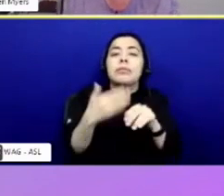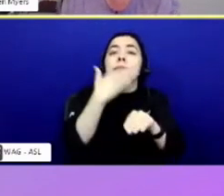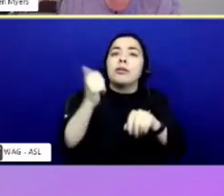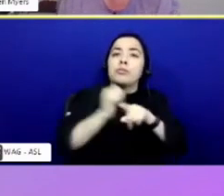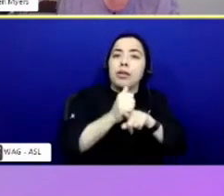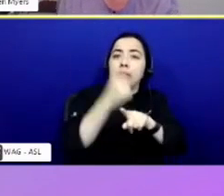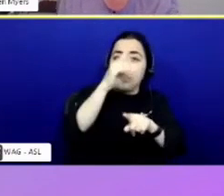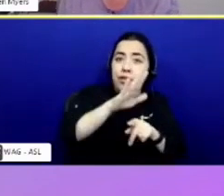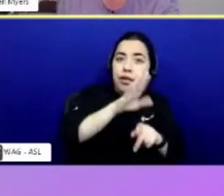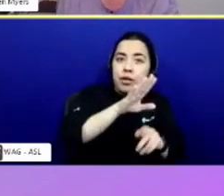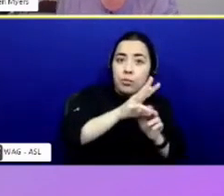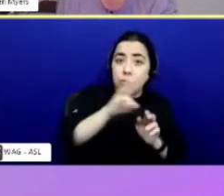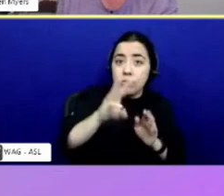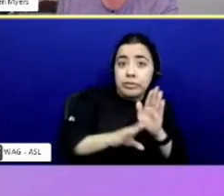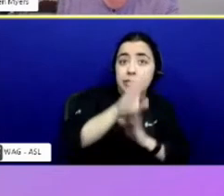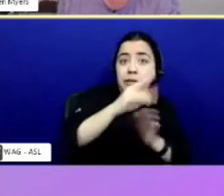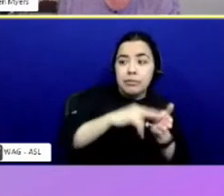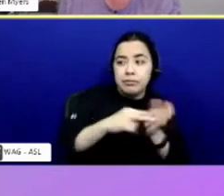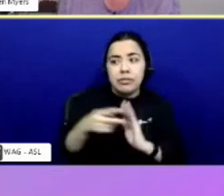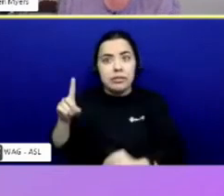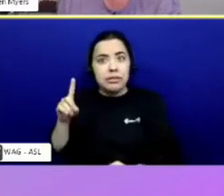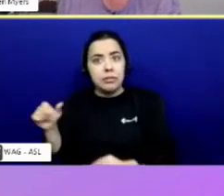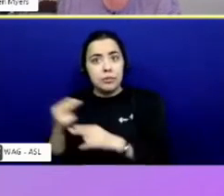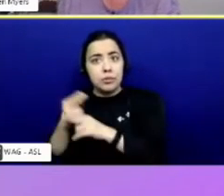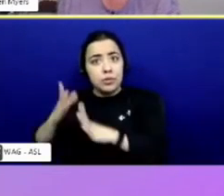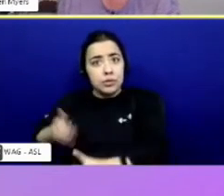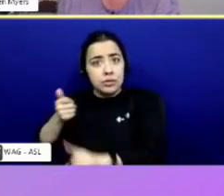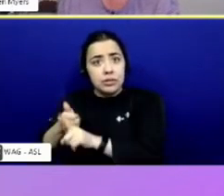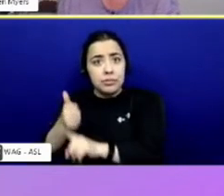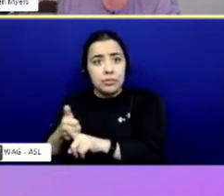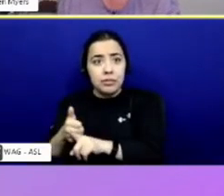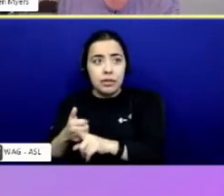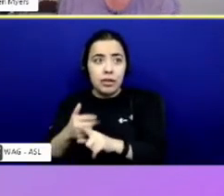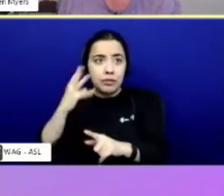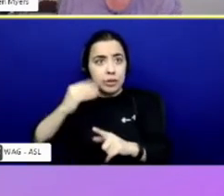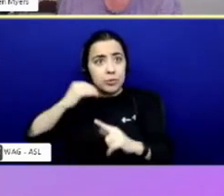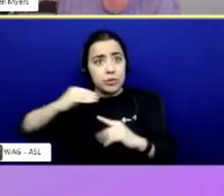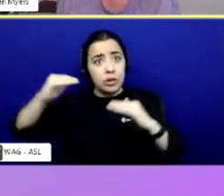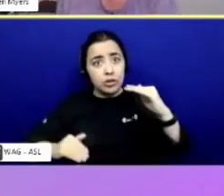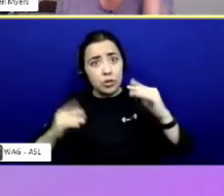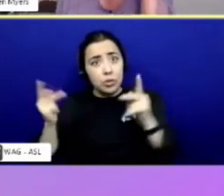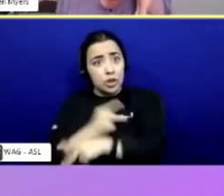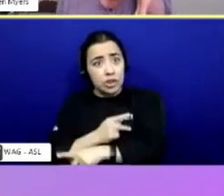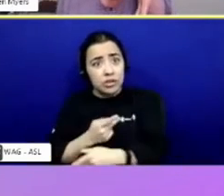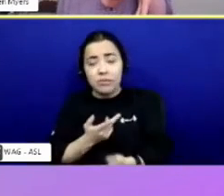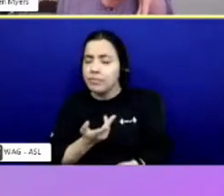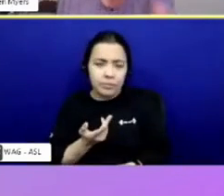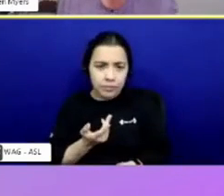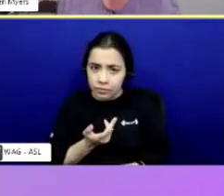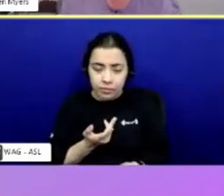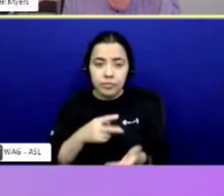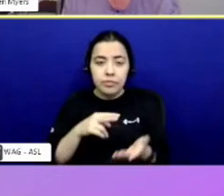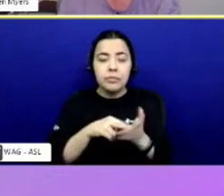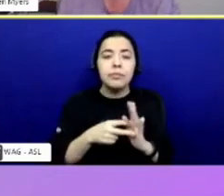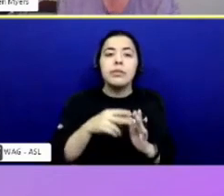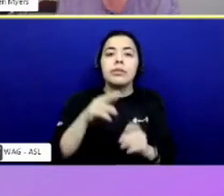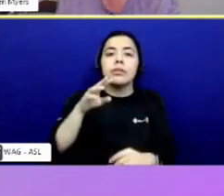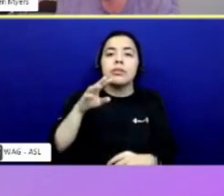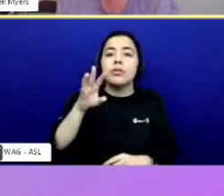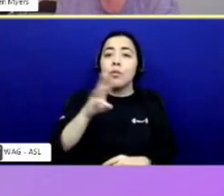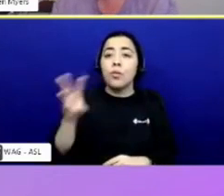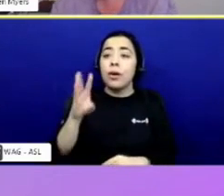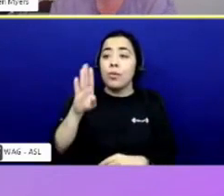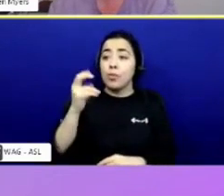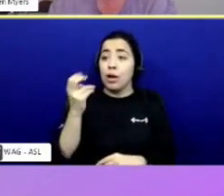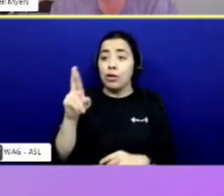development doesn't mean that disabled users should have a worse experience. And so browsers actually intervene here. They do